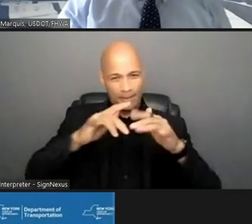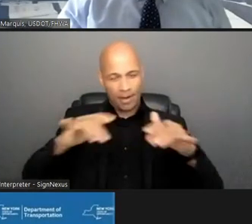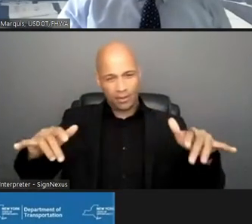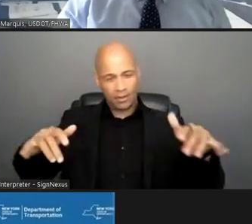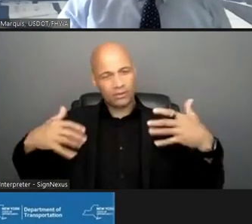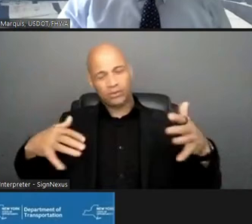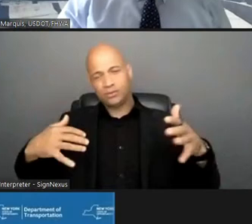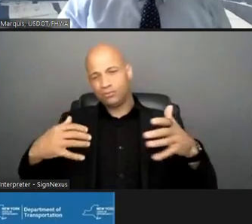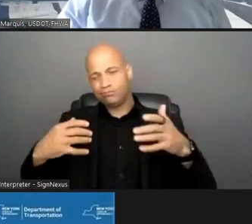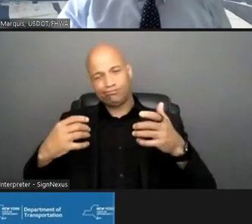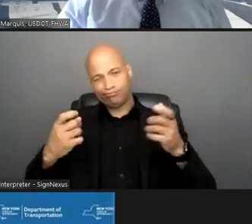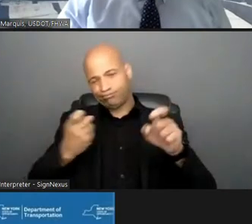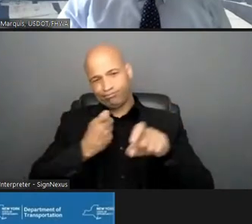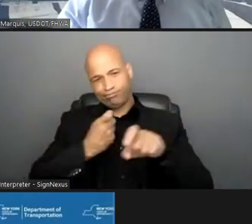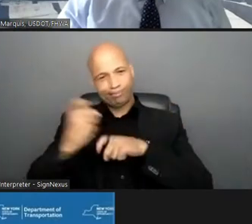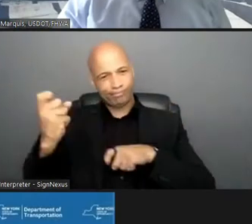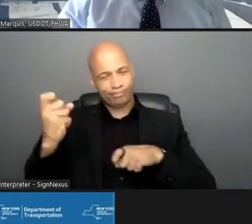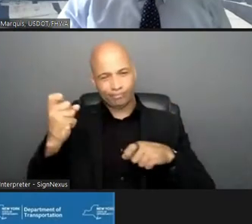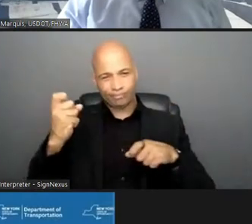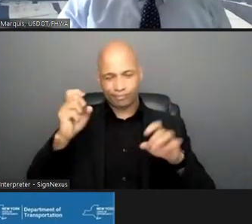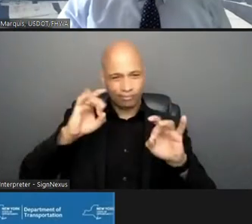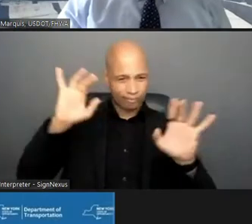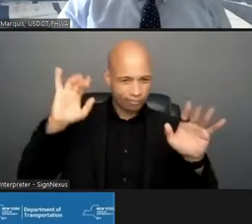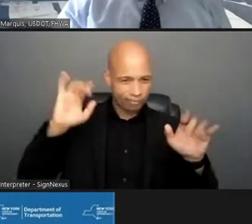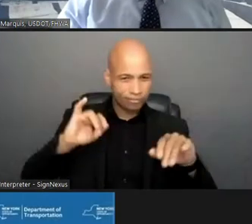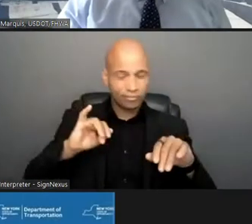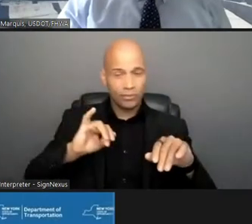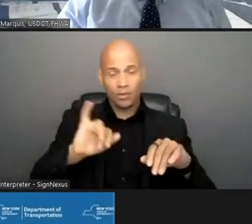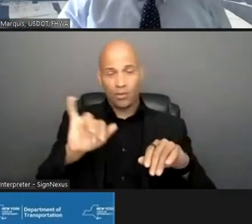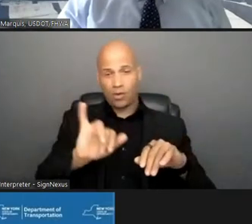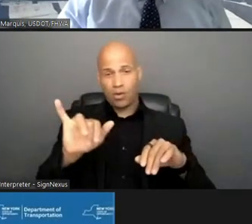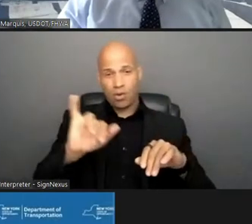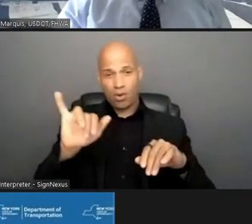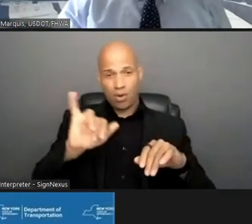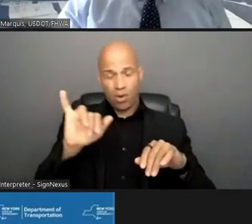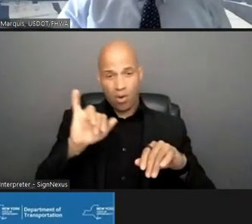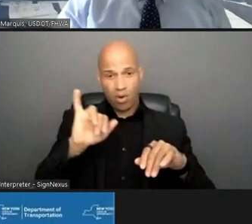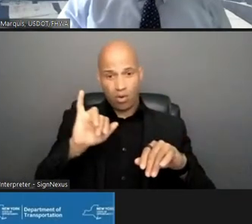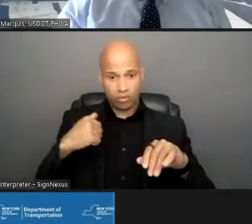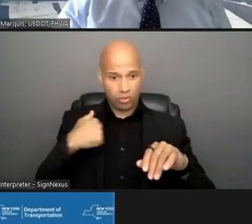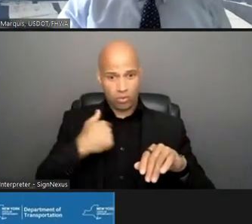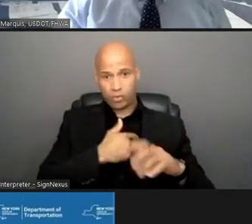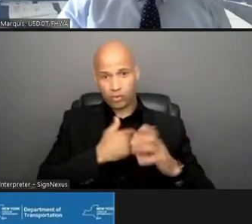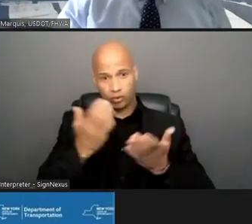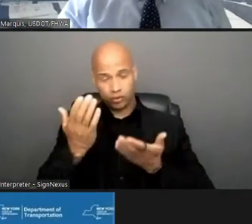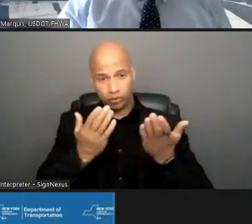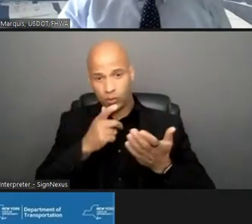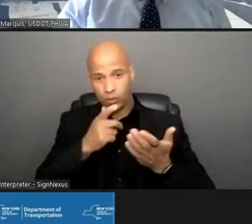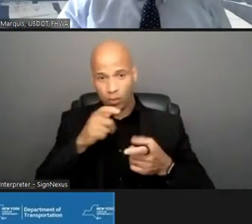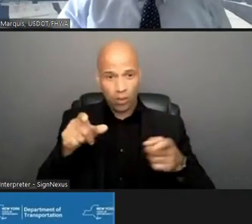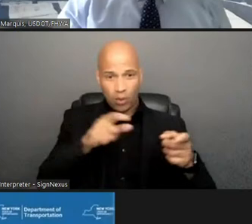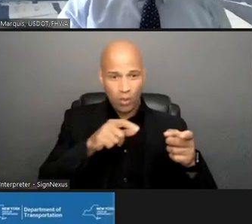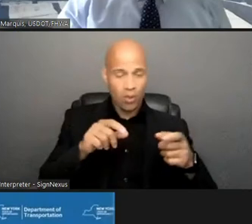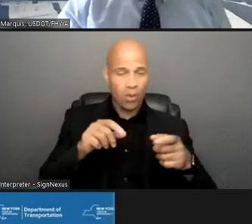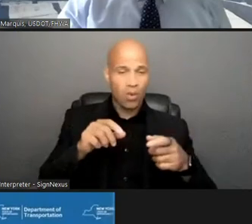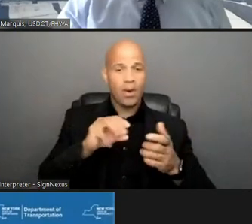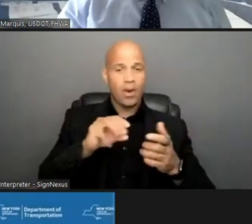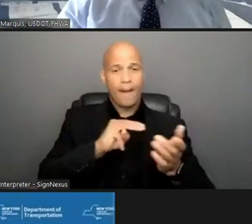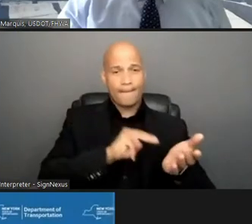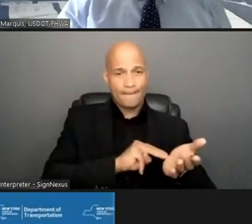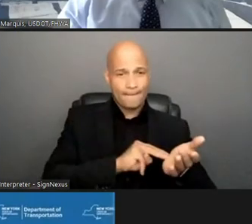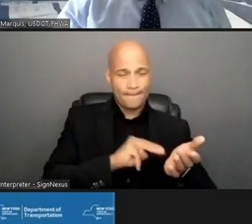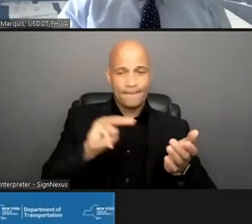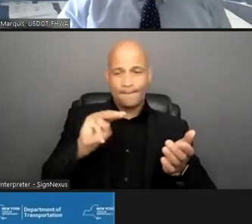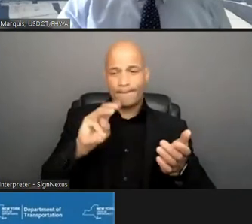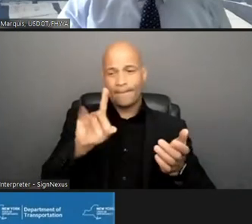devastating uh but beyond that the population that our company serves are primarily Medicaid and Medicare recipients